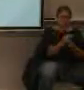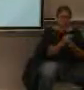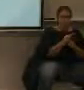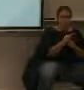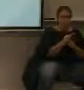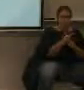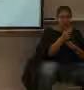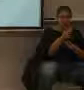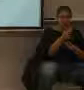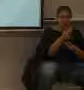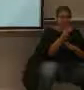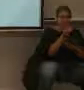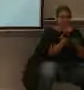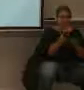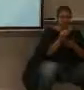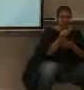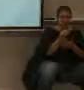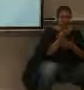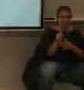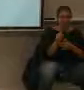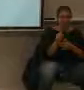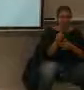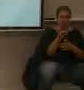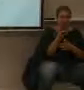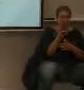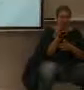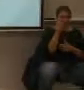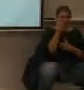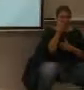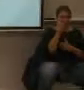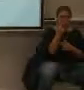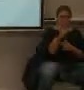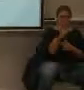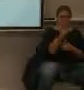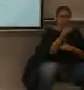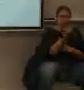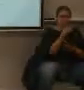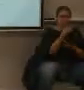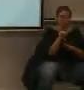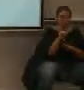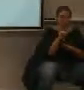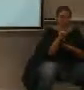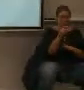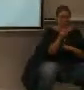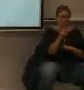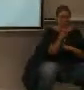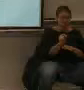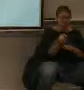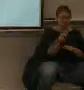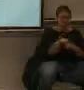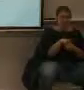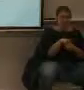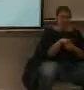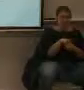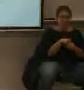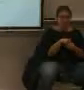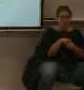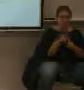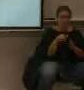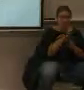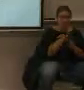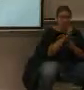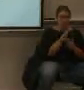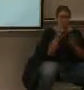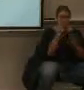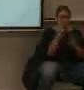class, who is at the University of Kansas and is one of Josh's heroes. One of the really great ichthyologists in the